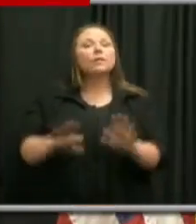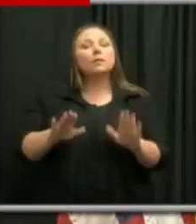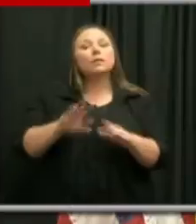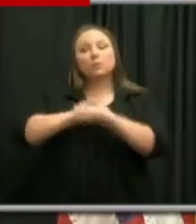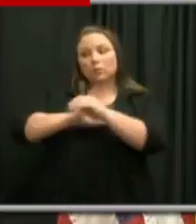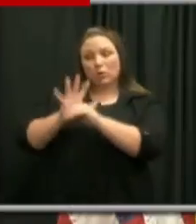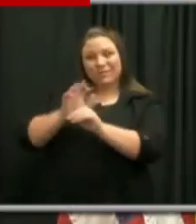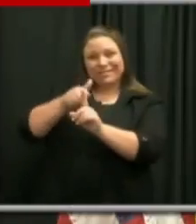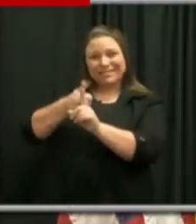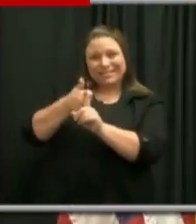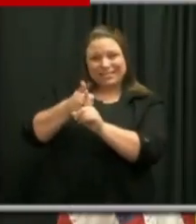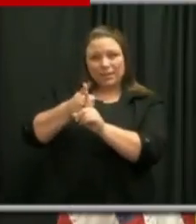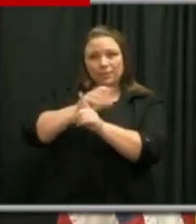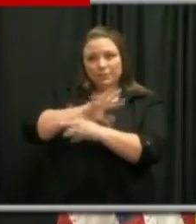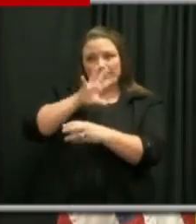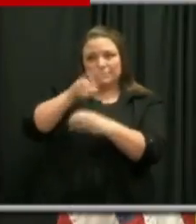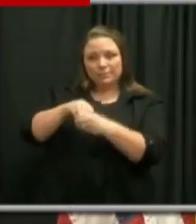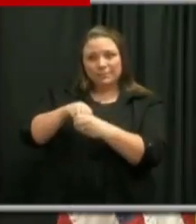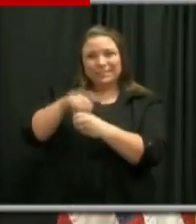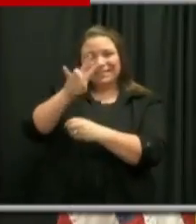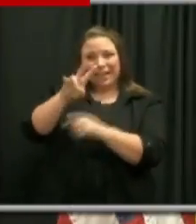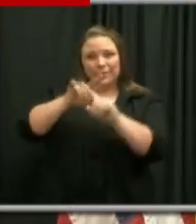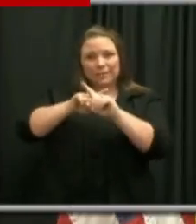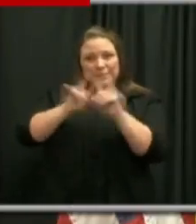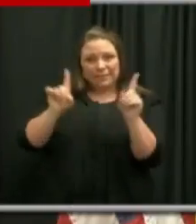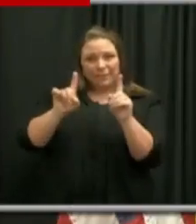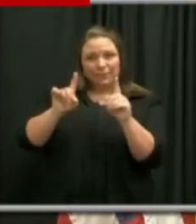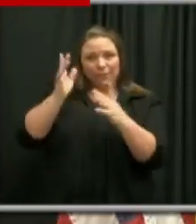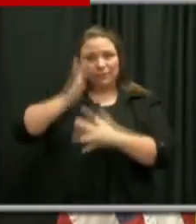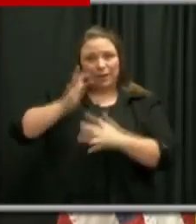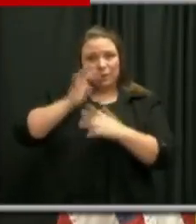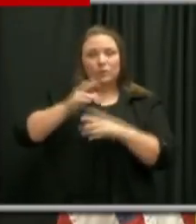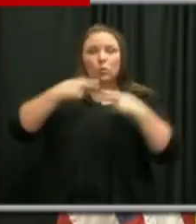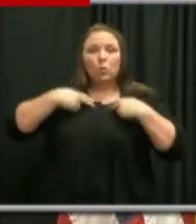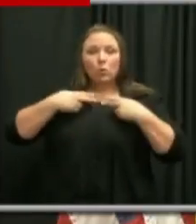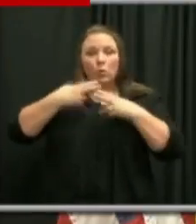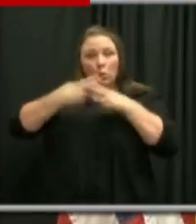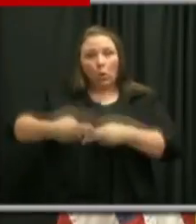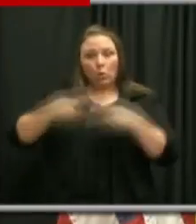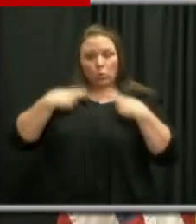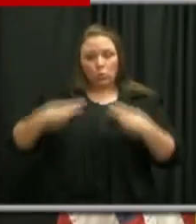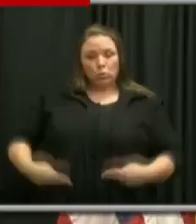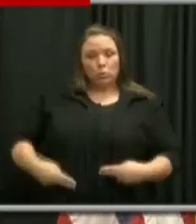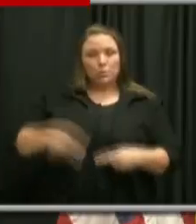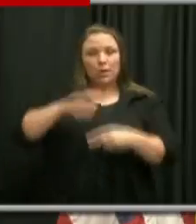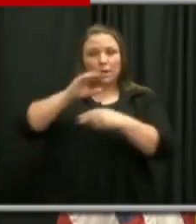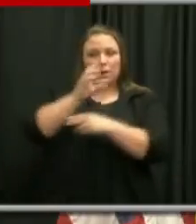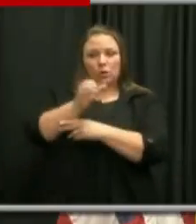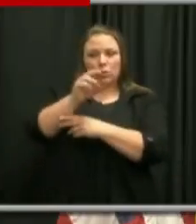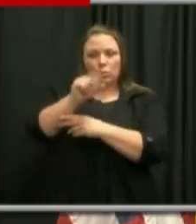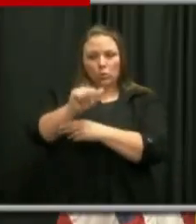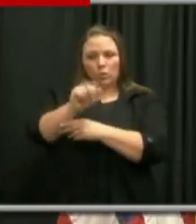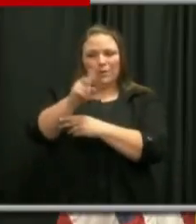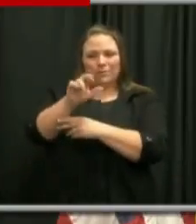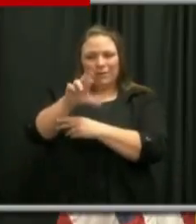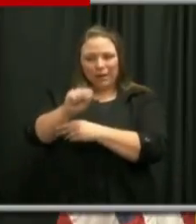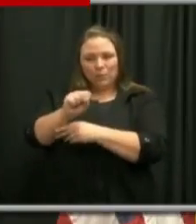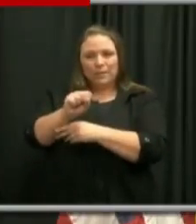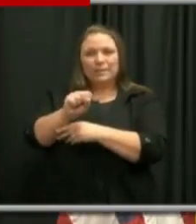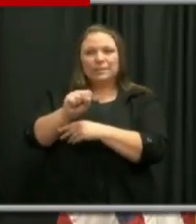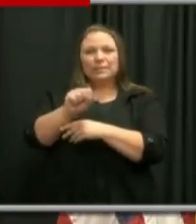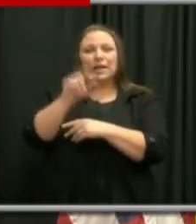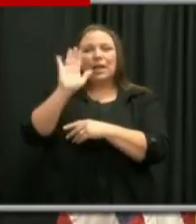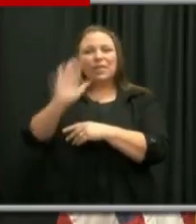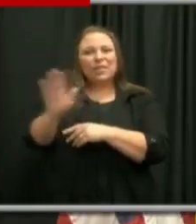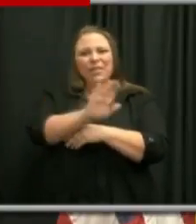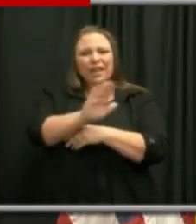COVID-19 belongs to a family of 7 viruses called human coronaviruses. They have some genomic similarities, which means that some of